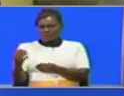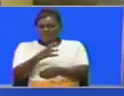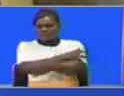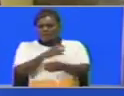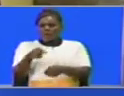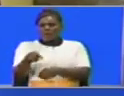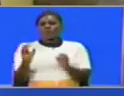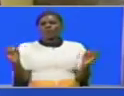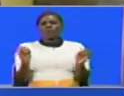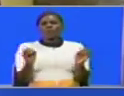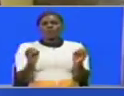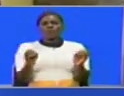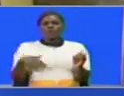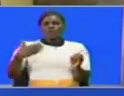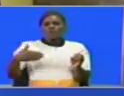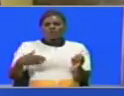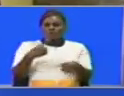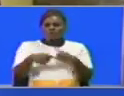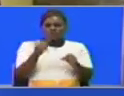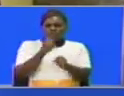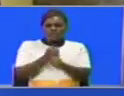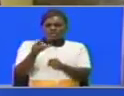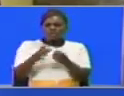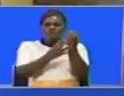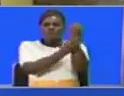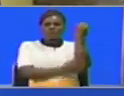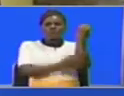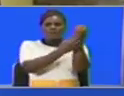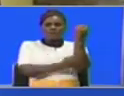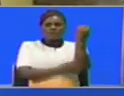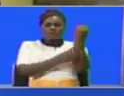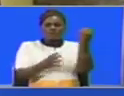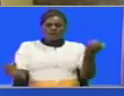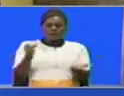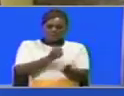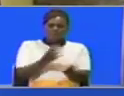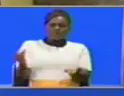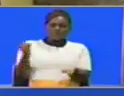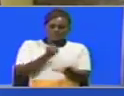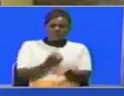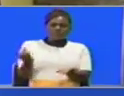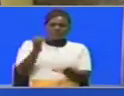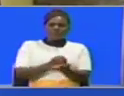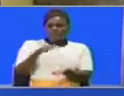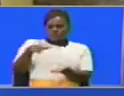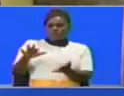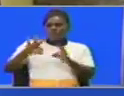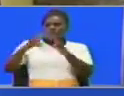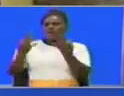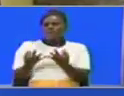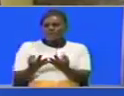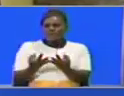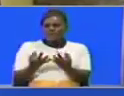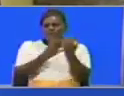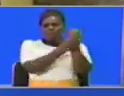you so that they can keep on making you poor so that you re-elect them all over and all over again. You and your family, you end up